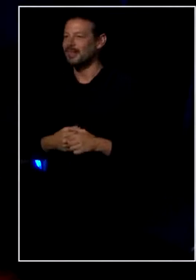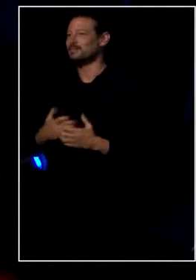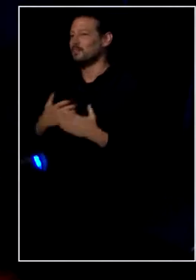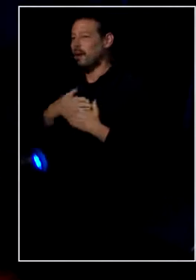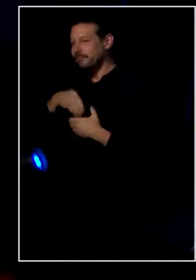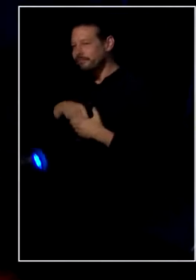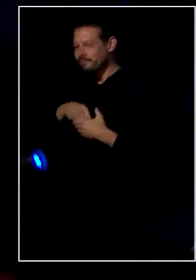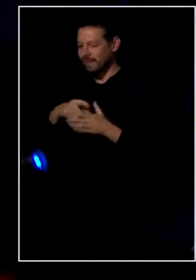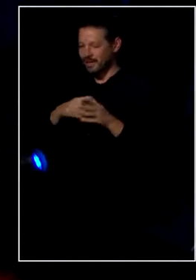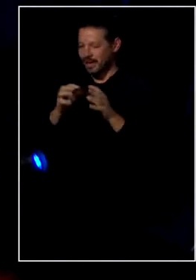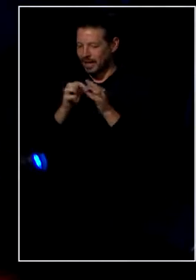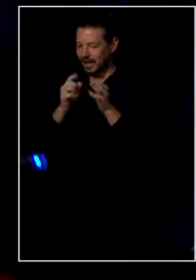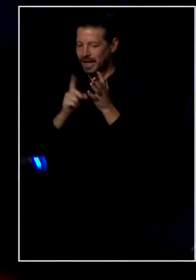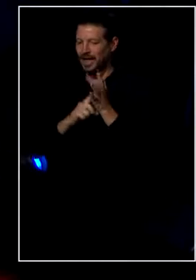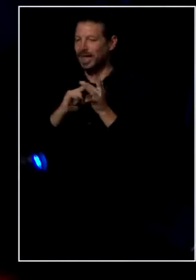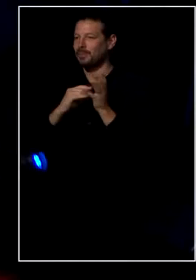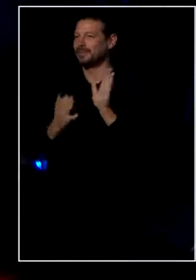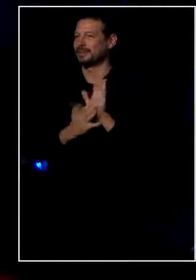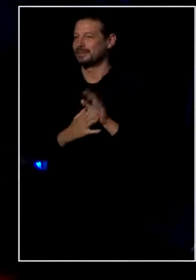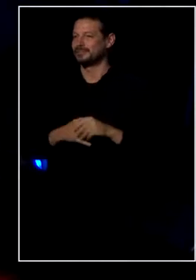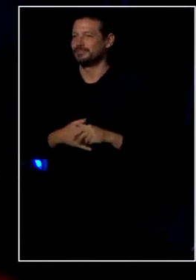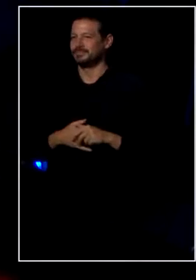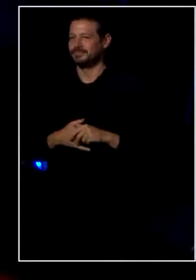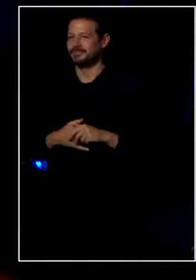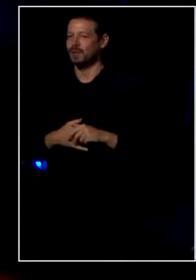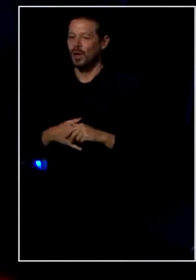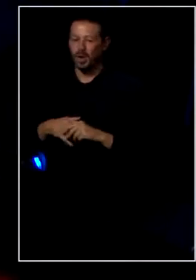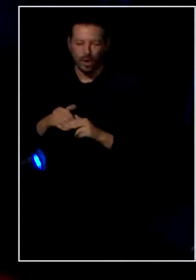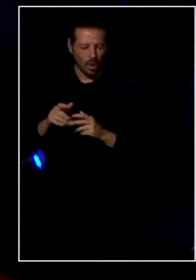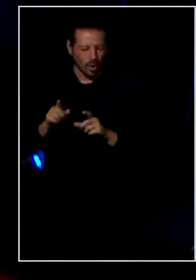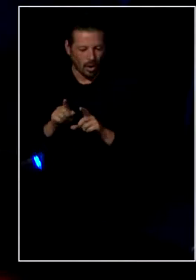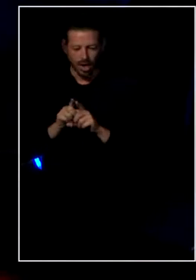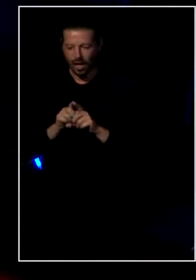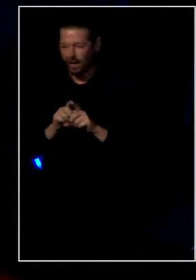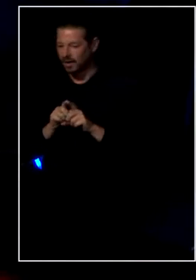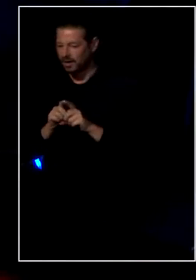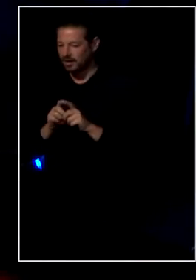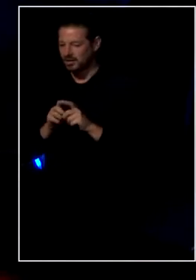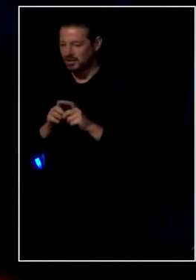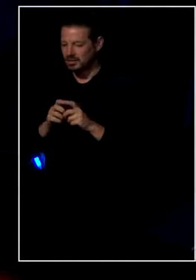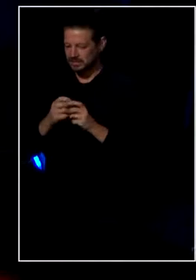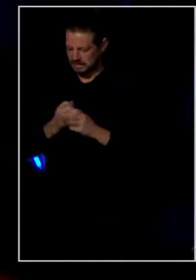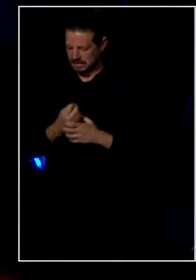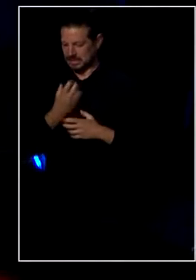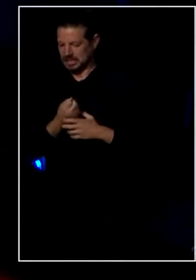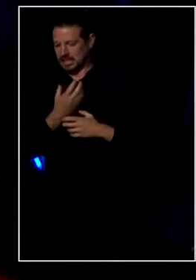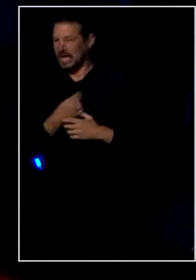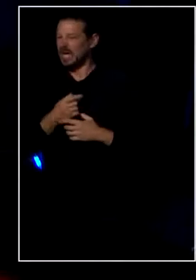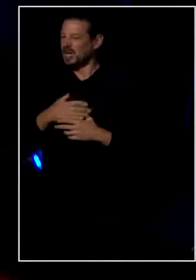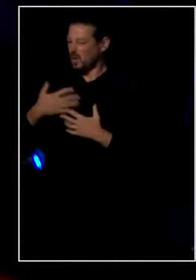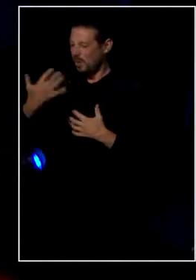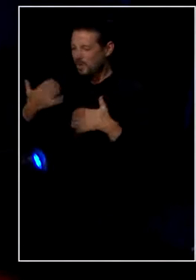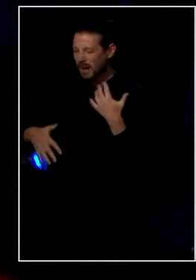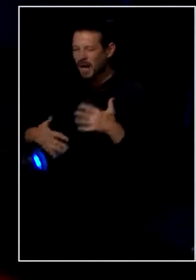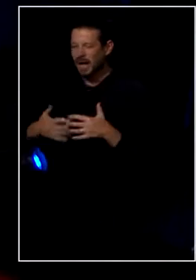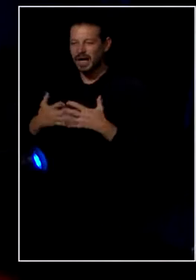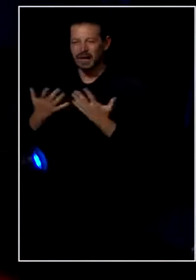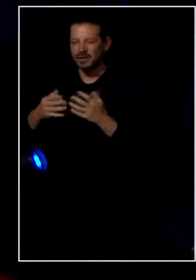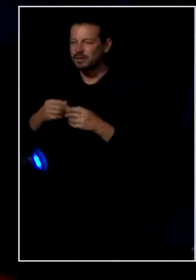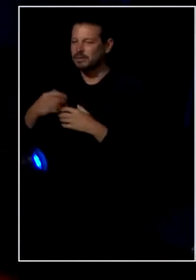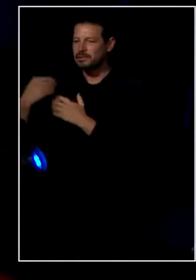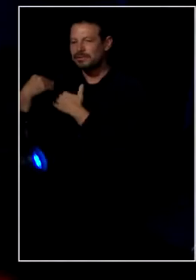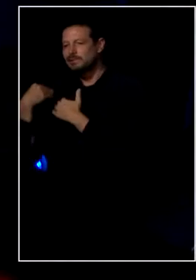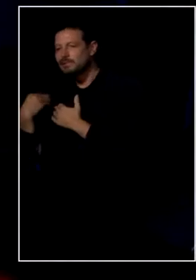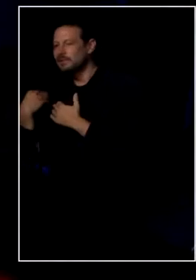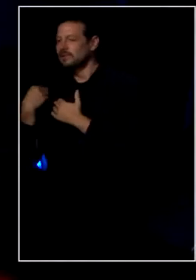they're yelling at me about how I am just a pain and I'm a burden, and